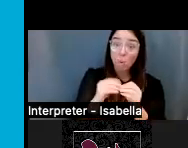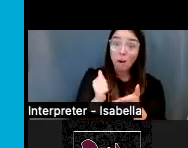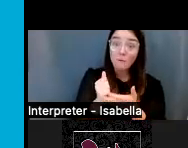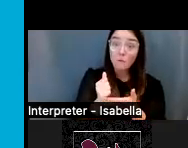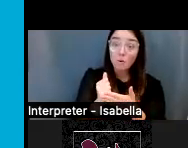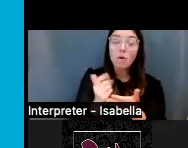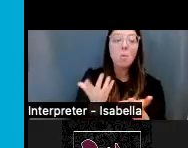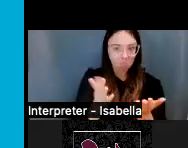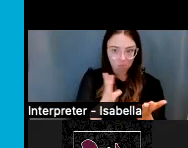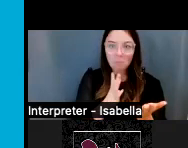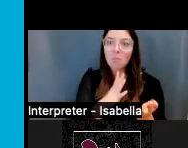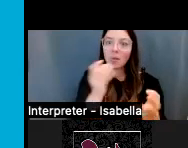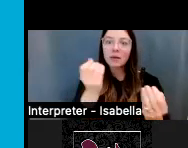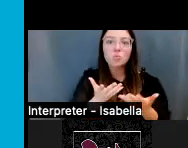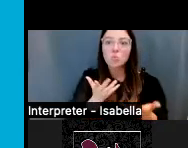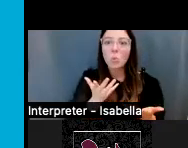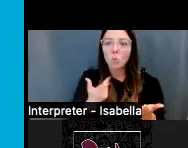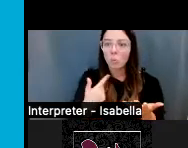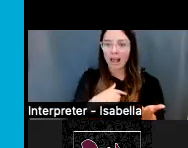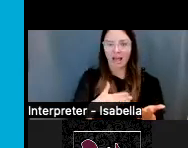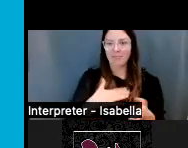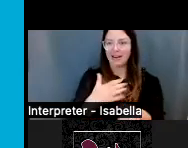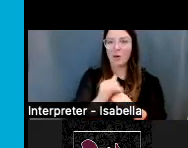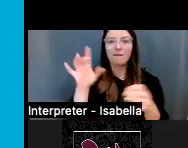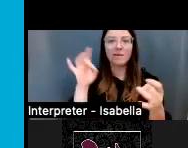please let us know. We are happy to receive that feedback.